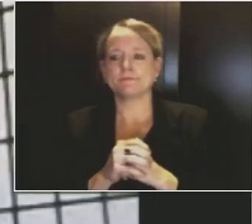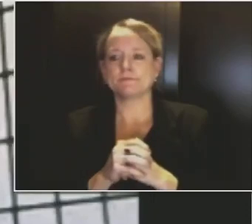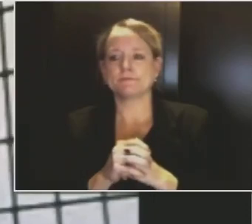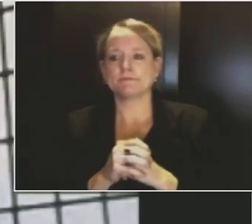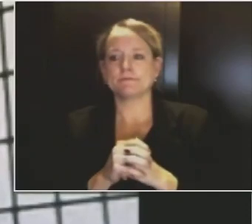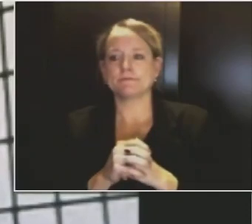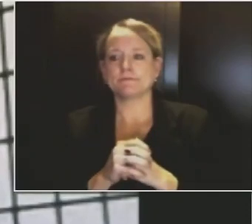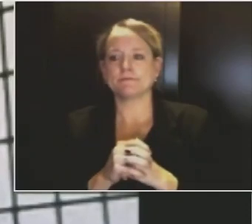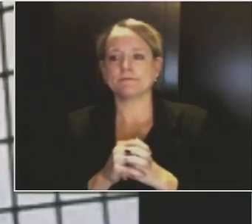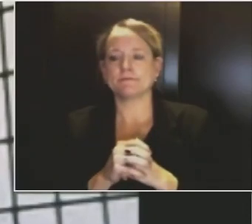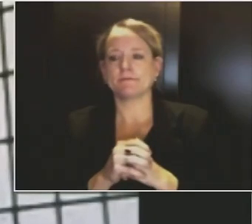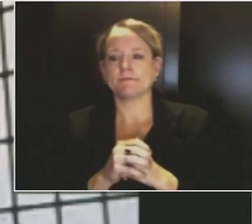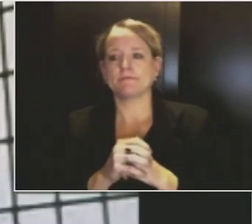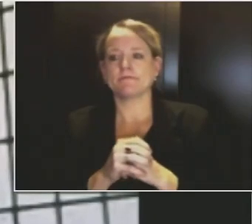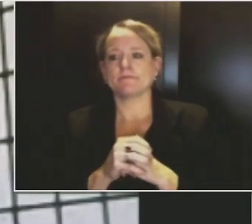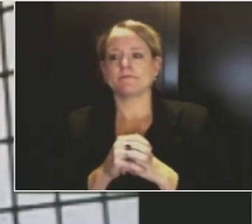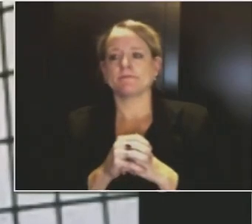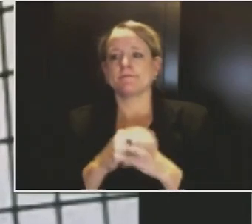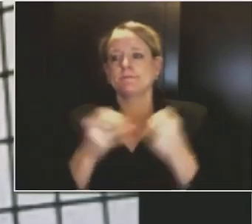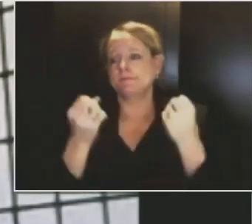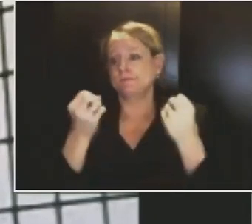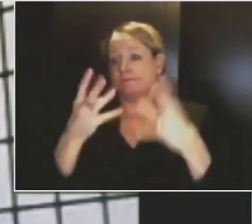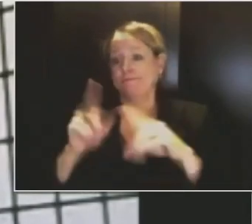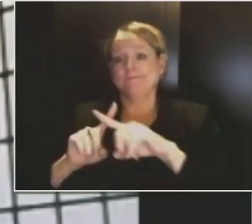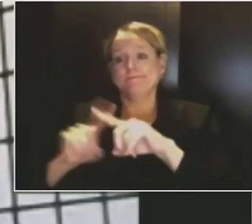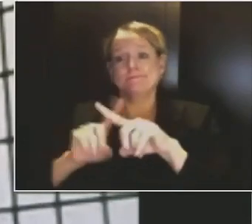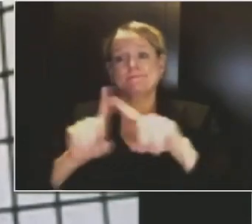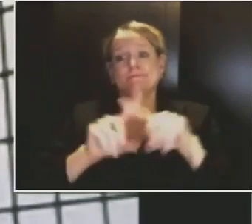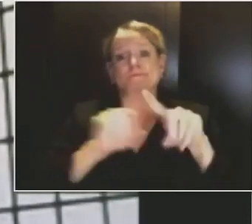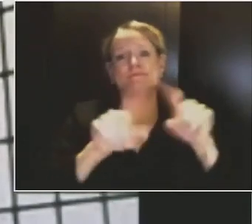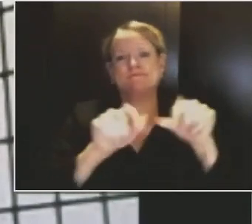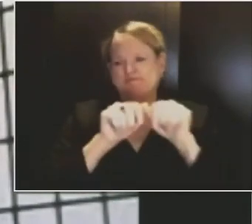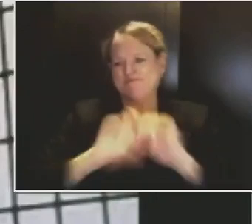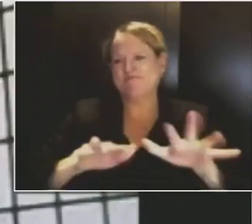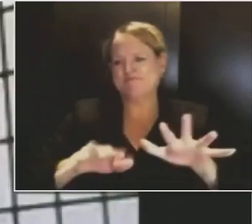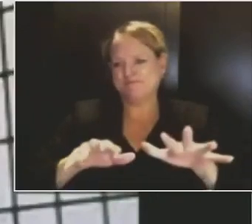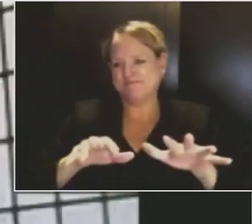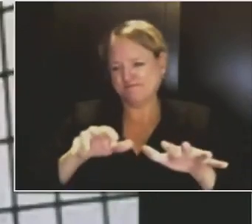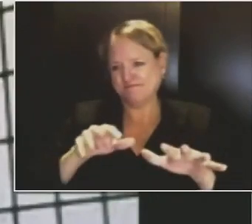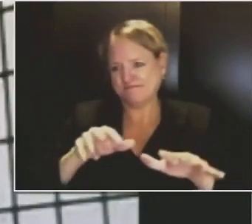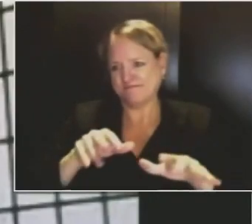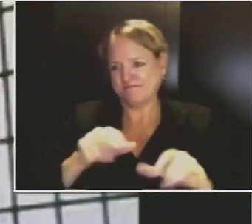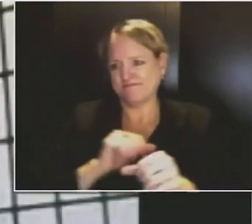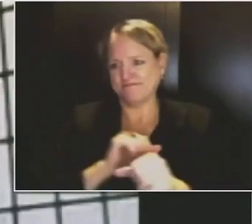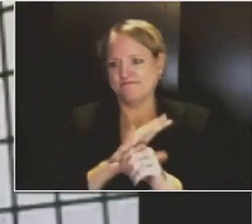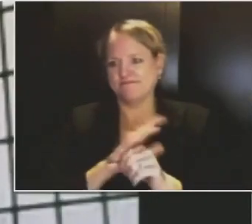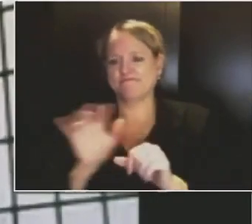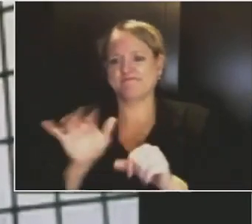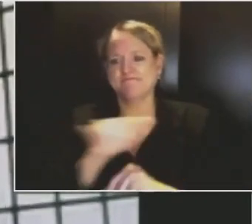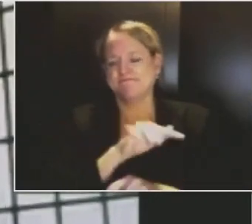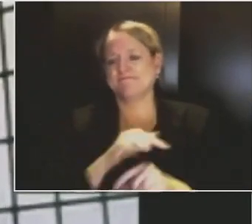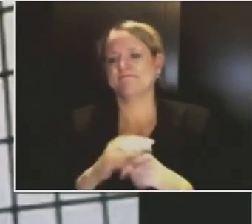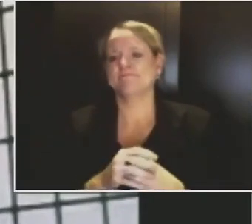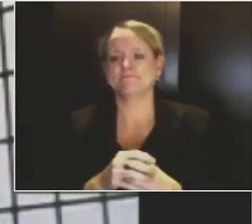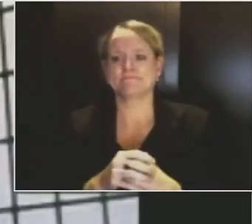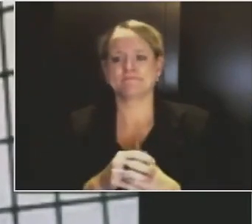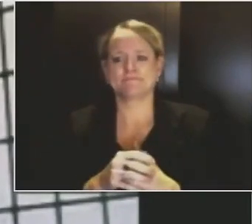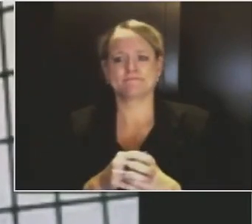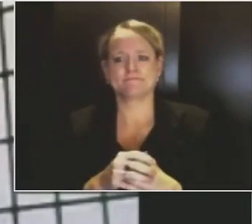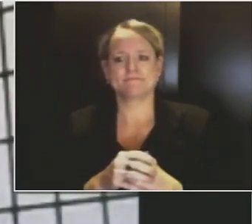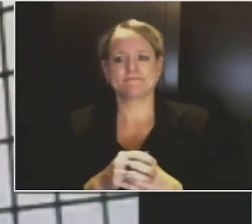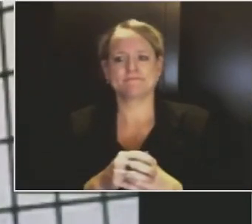within our data that we report in our outbreaks and investigations or our facility